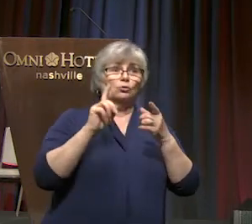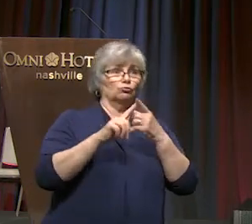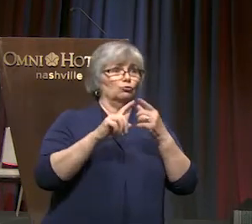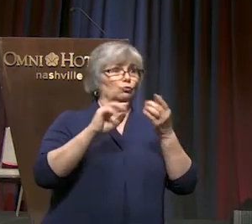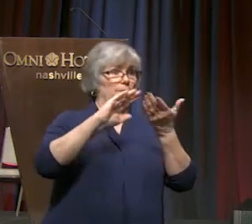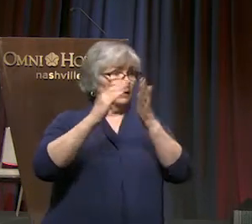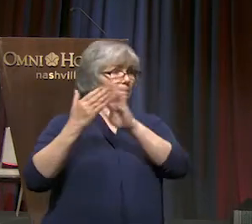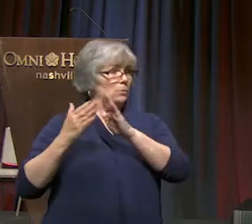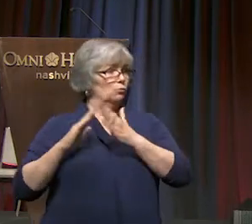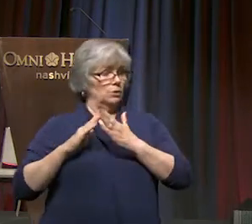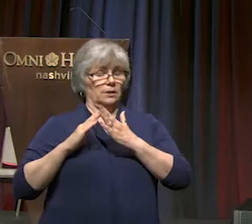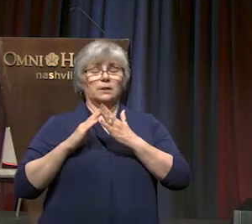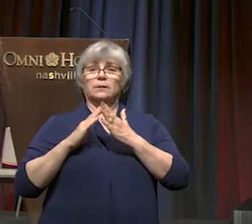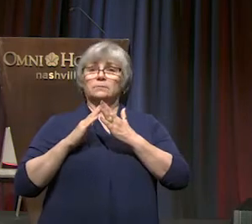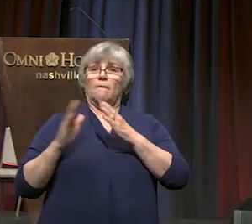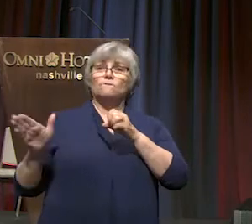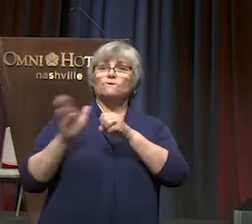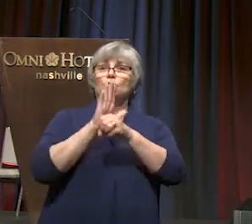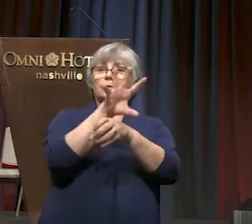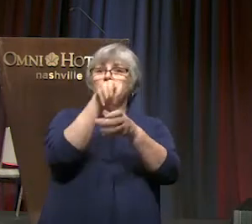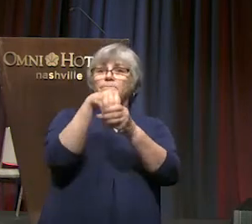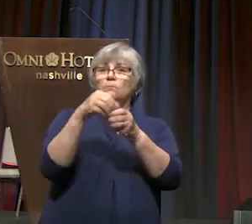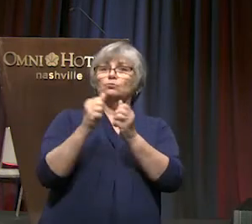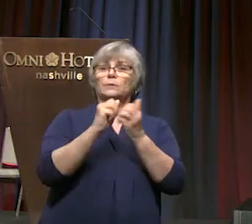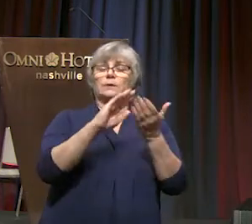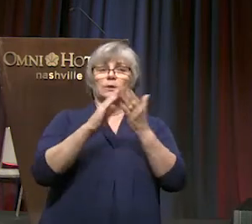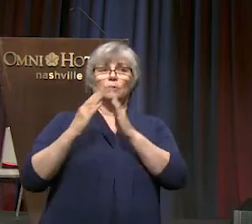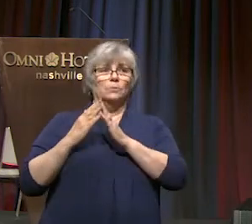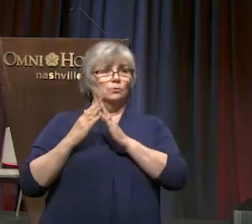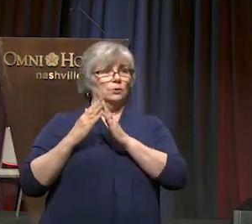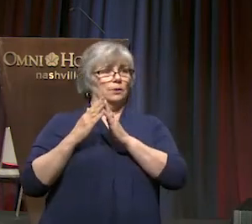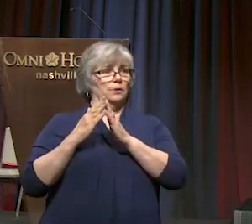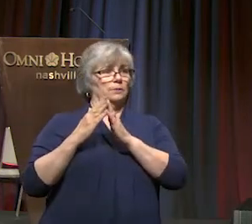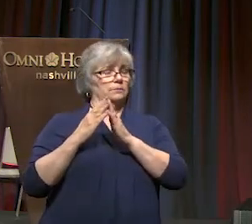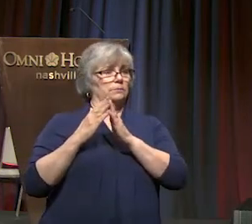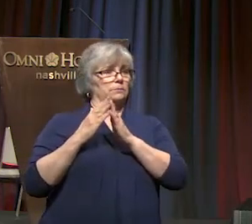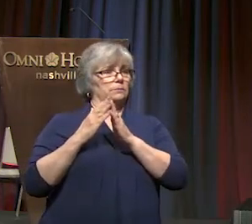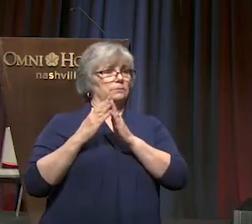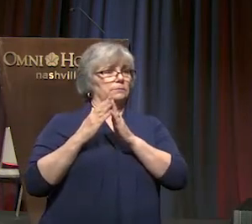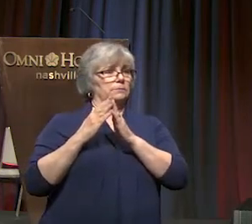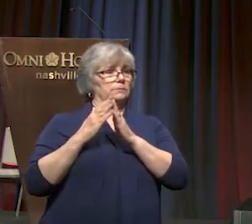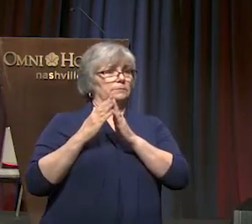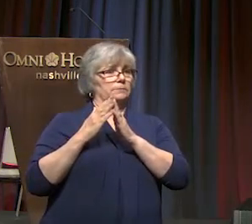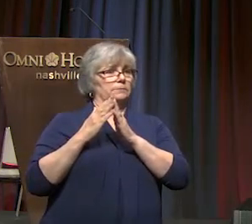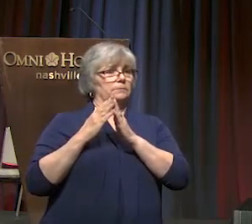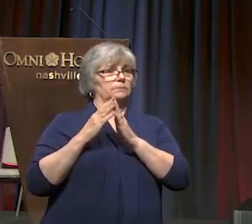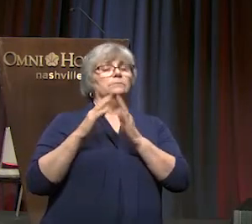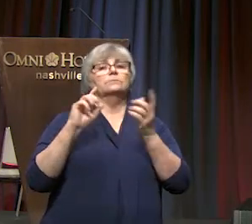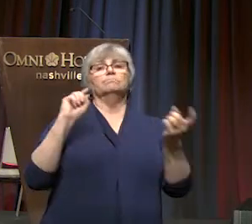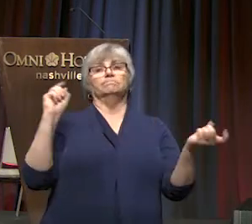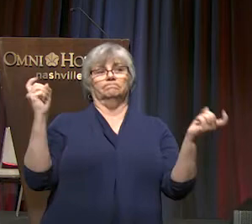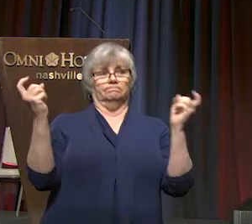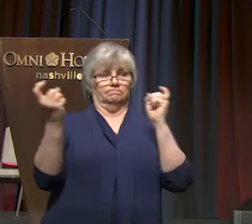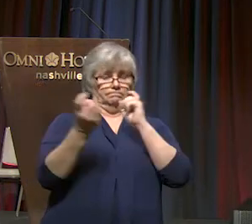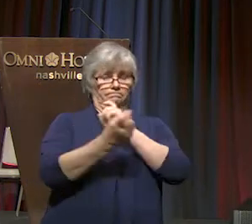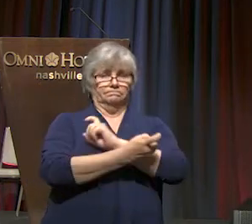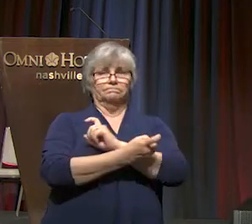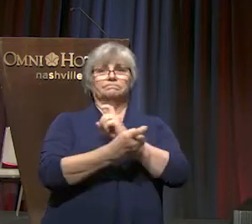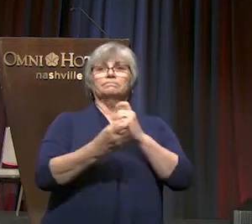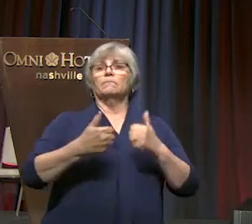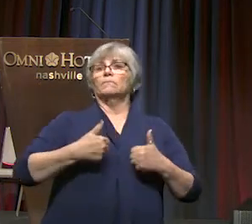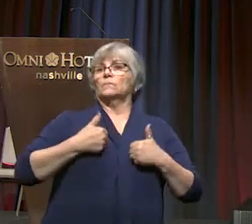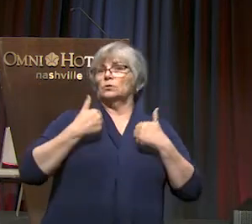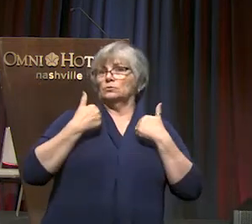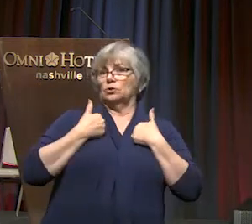fully engaged in the community, it transforms lives. It